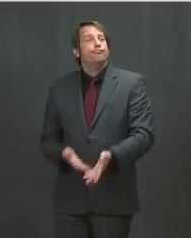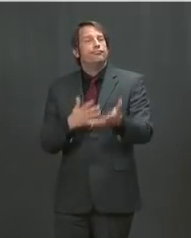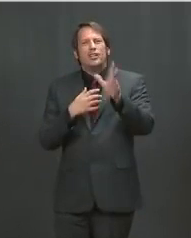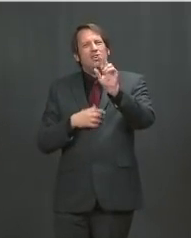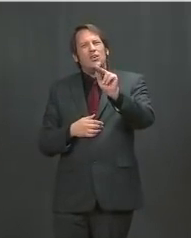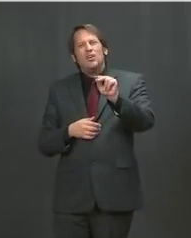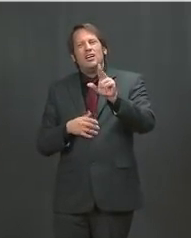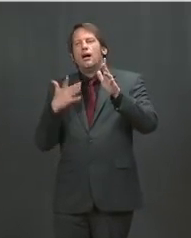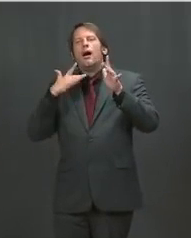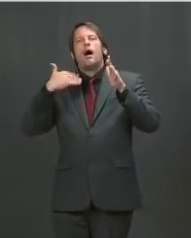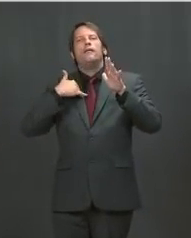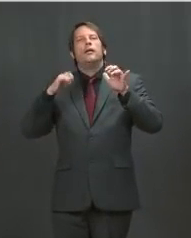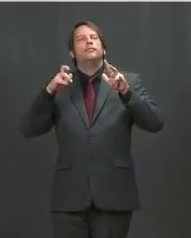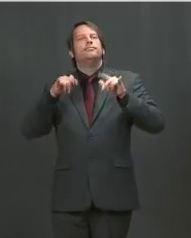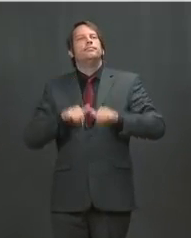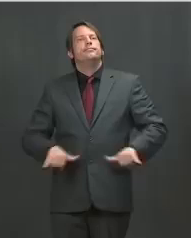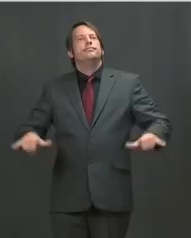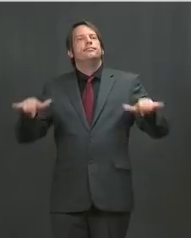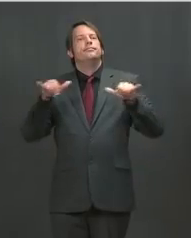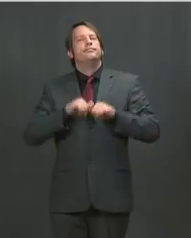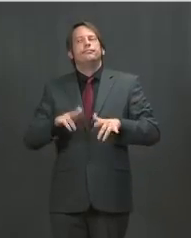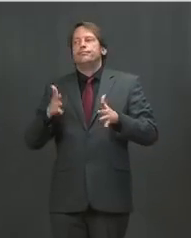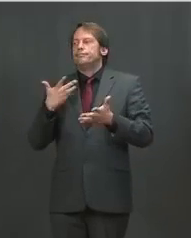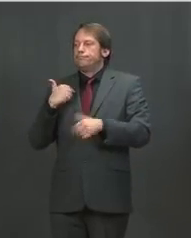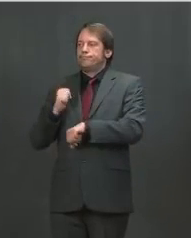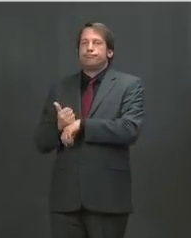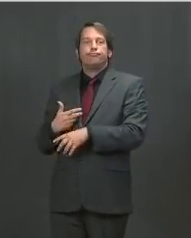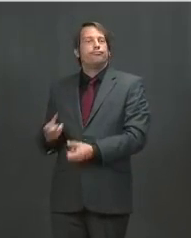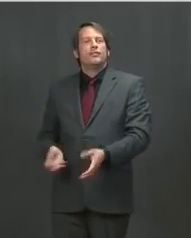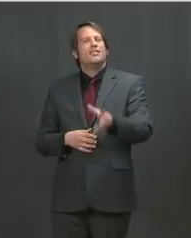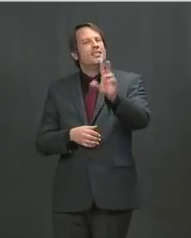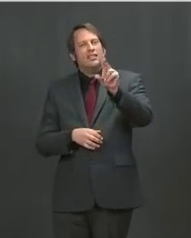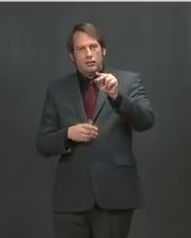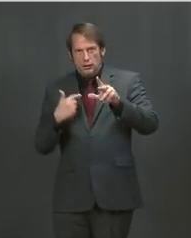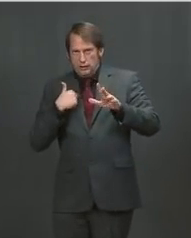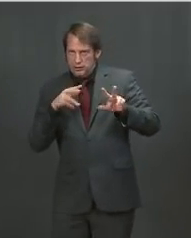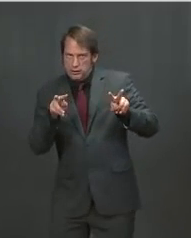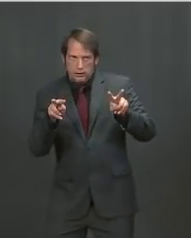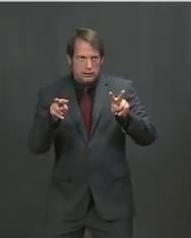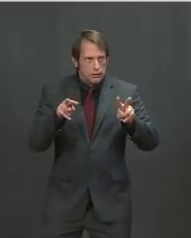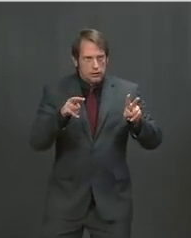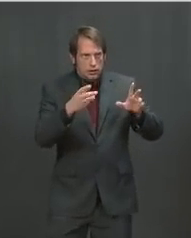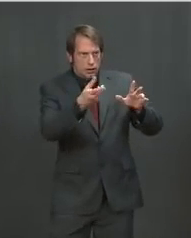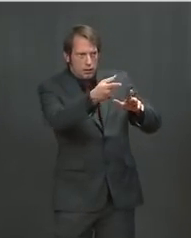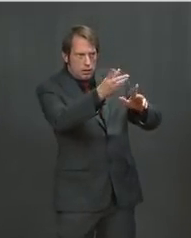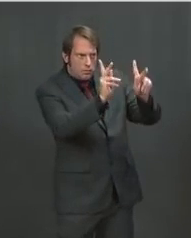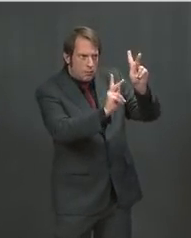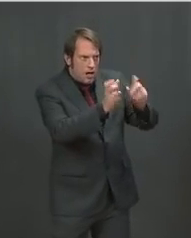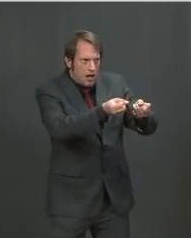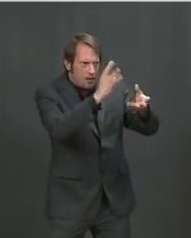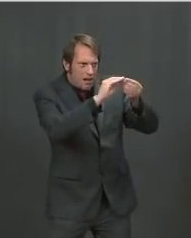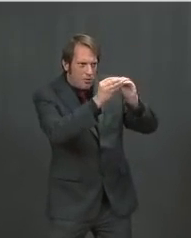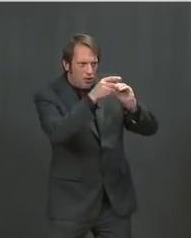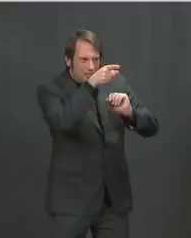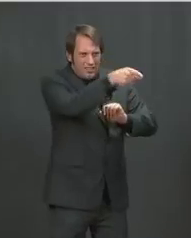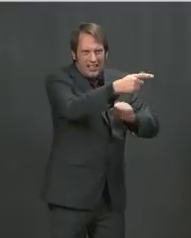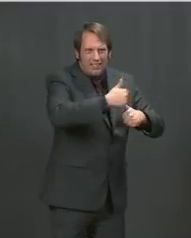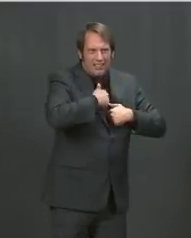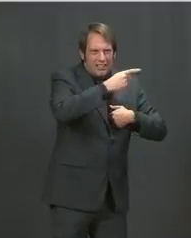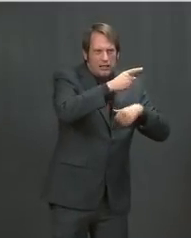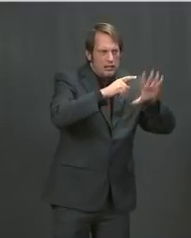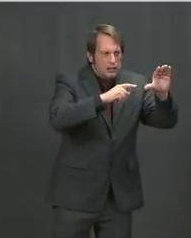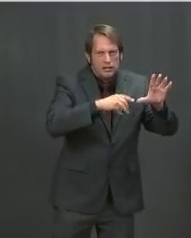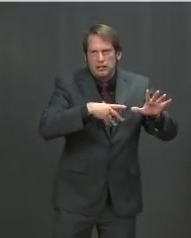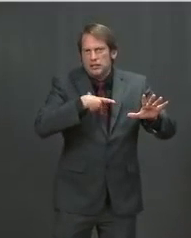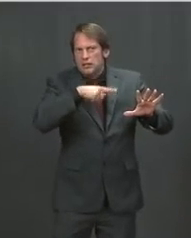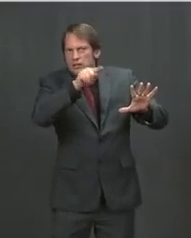least. We are getting the amount of vaccines we think are needed for the population because that's fundamental. And then we are